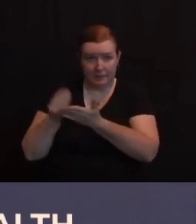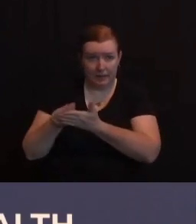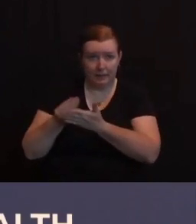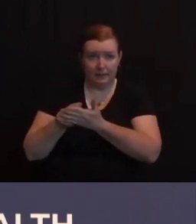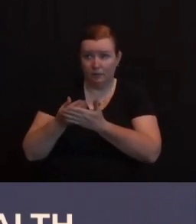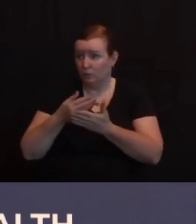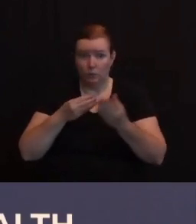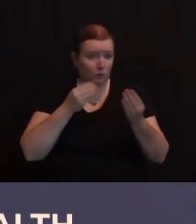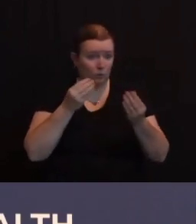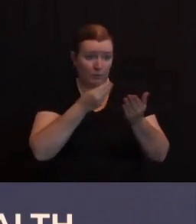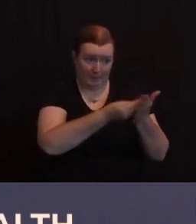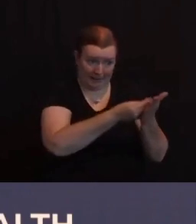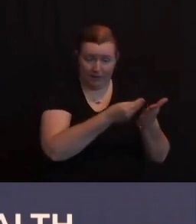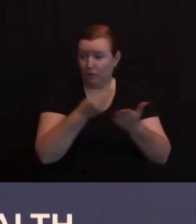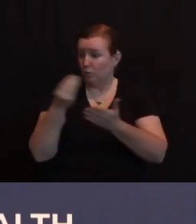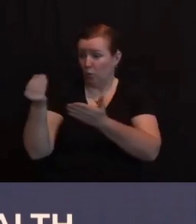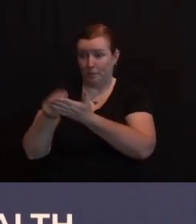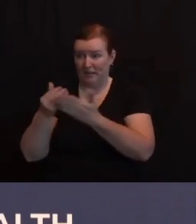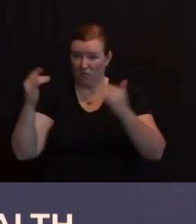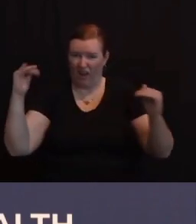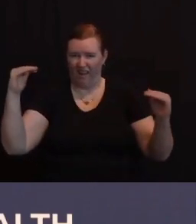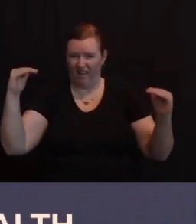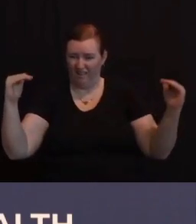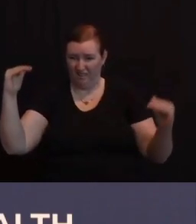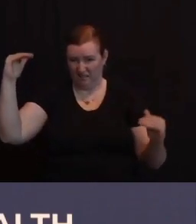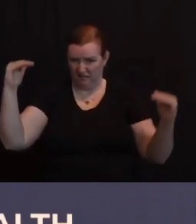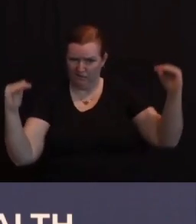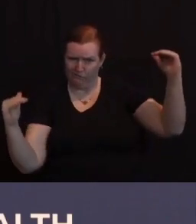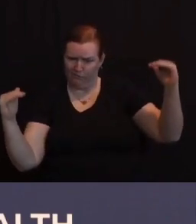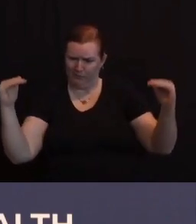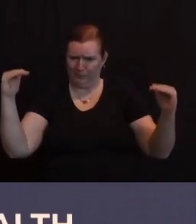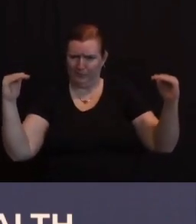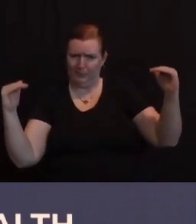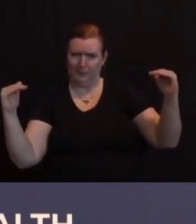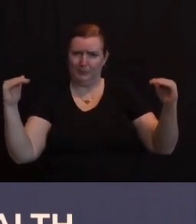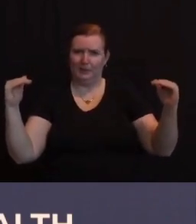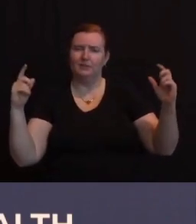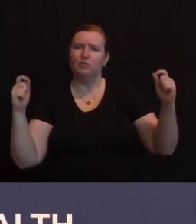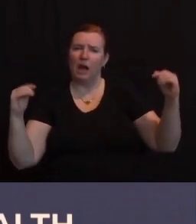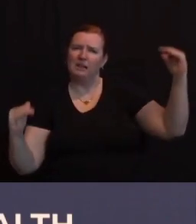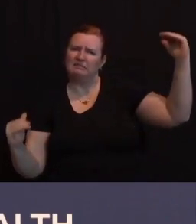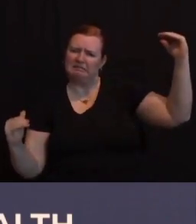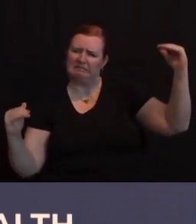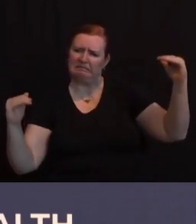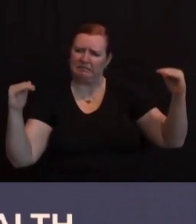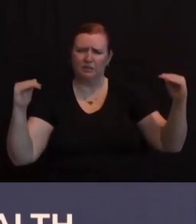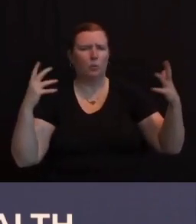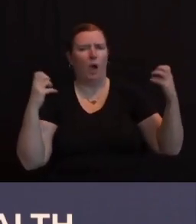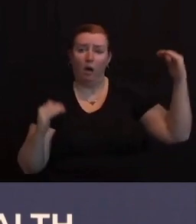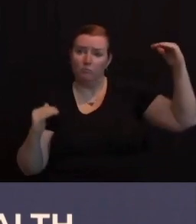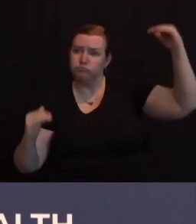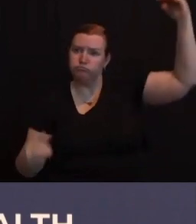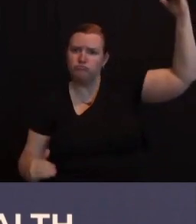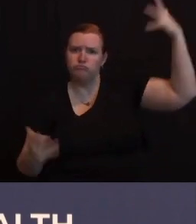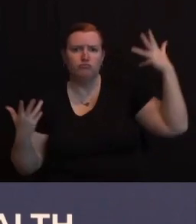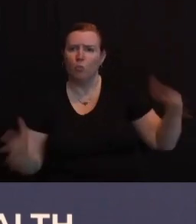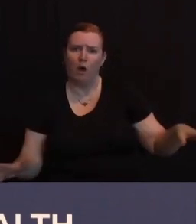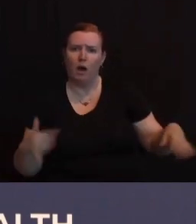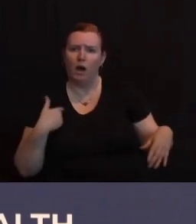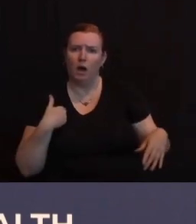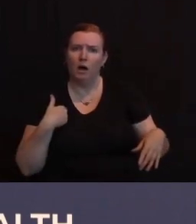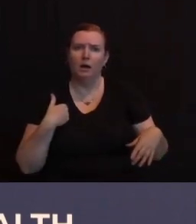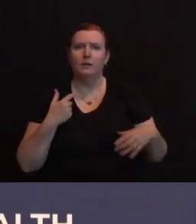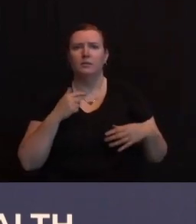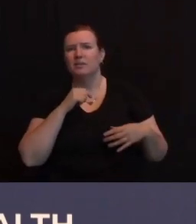that's a huge element that allowed us to offer that remote flexibility. But not everybody can take up